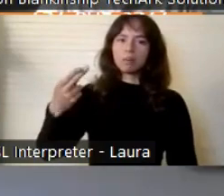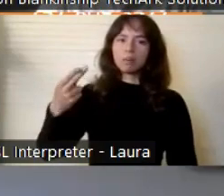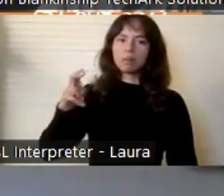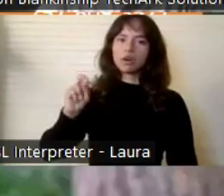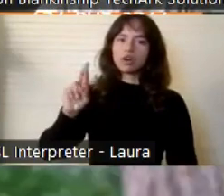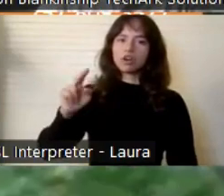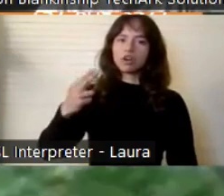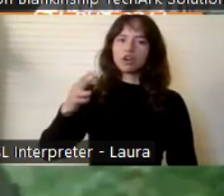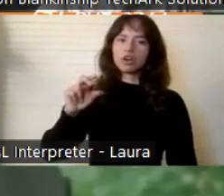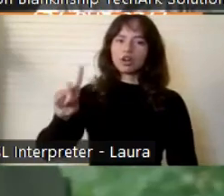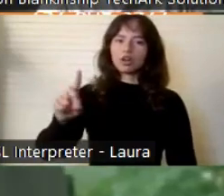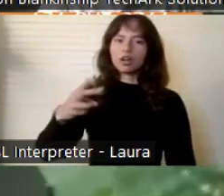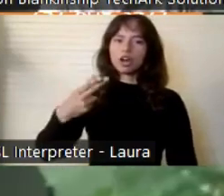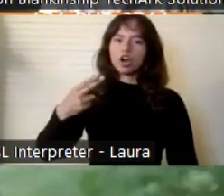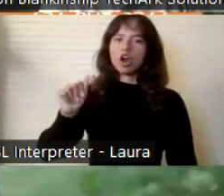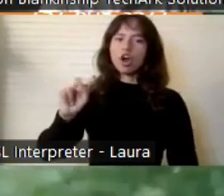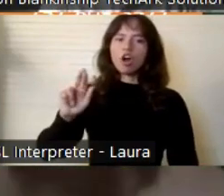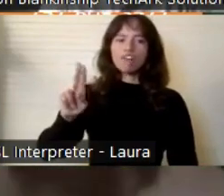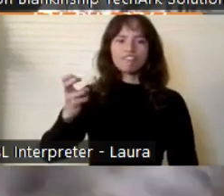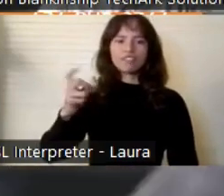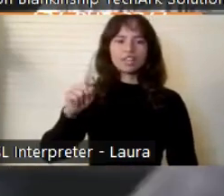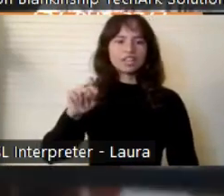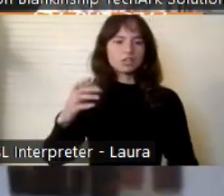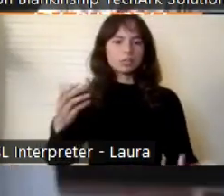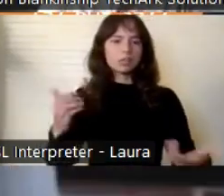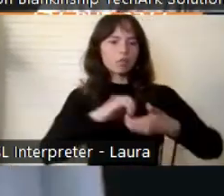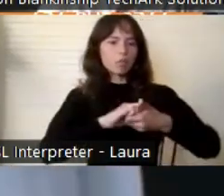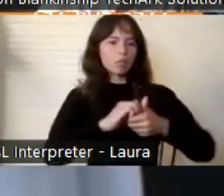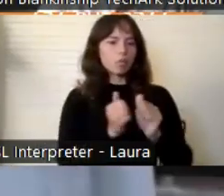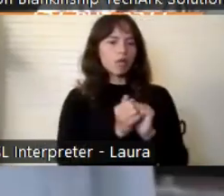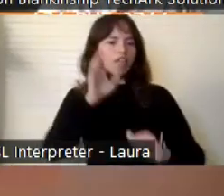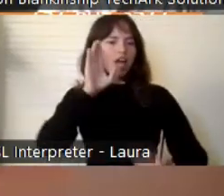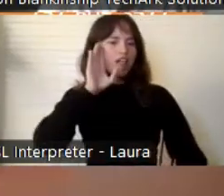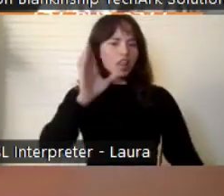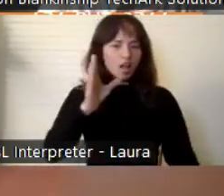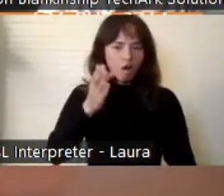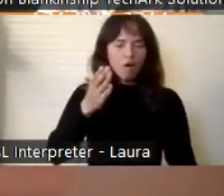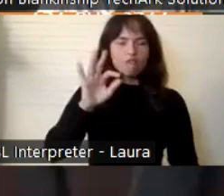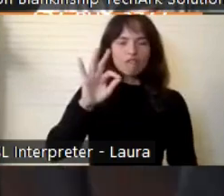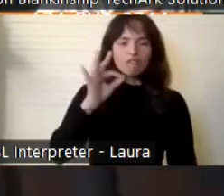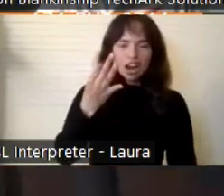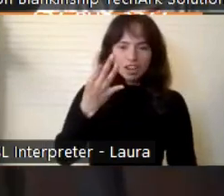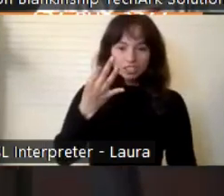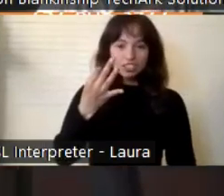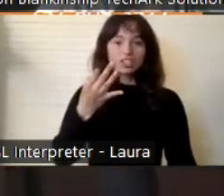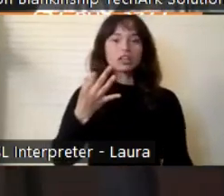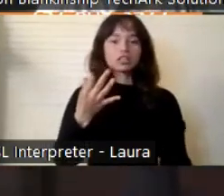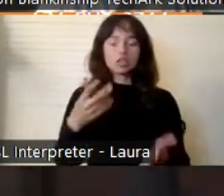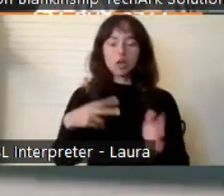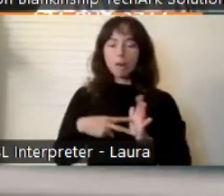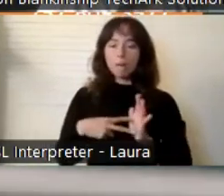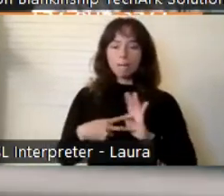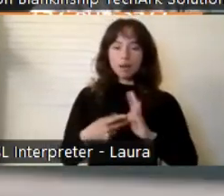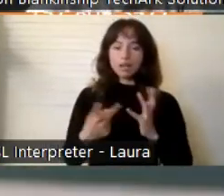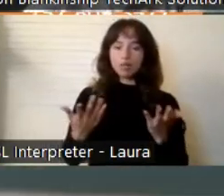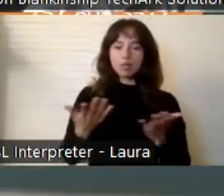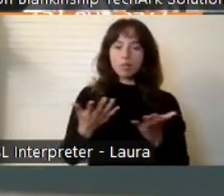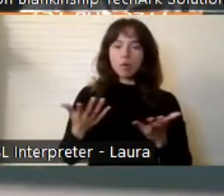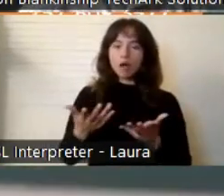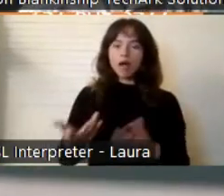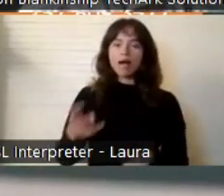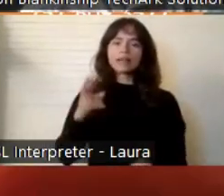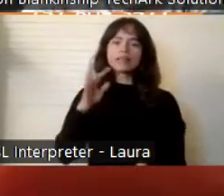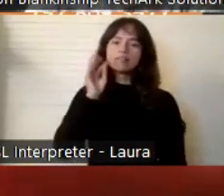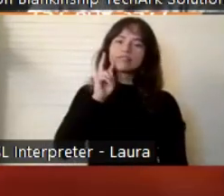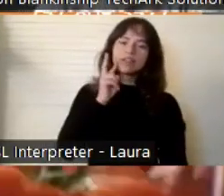and regional organic farmers. They have their own hydroponic farm in Suffolk, Virginia, which is adjacent to Virginia